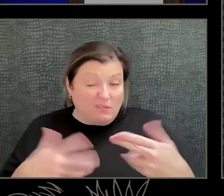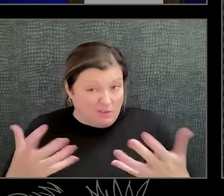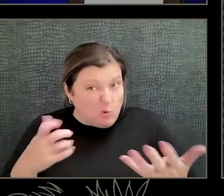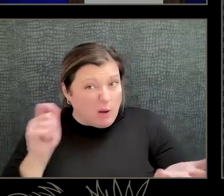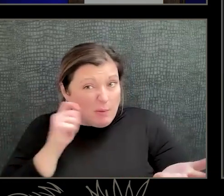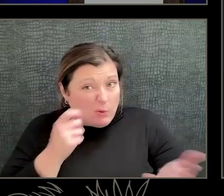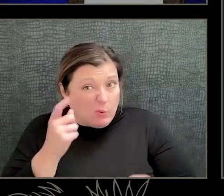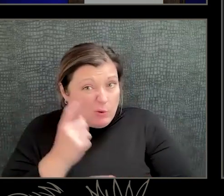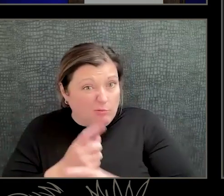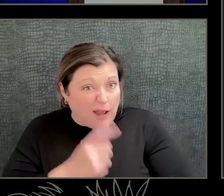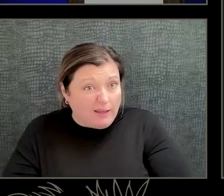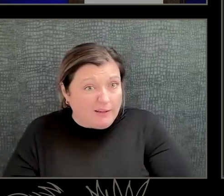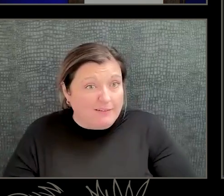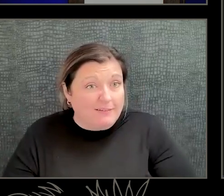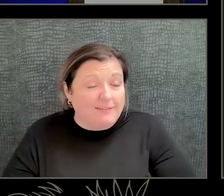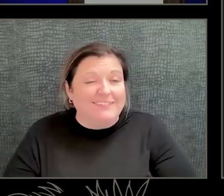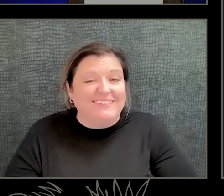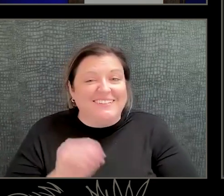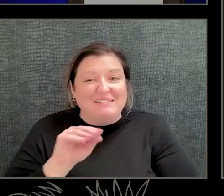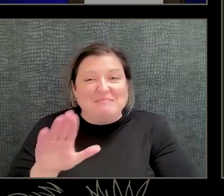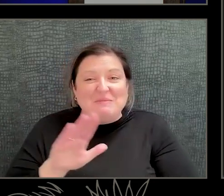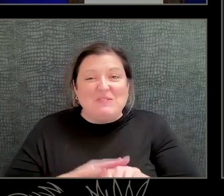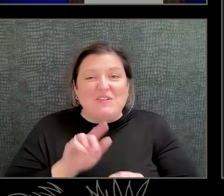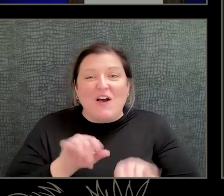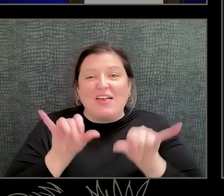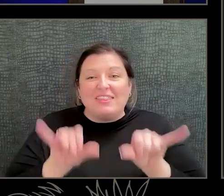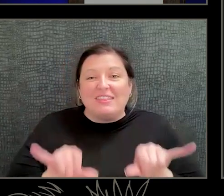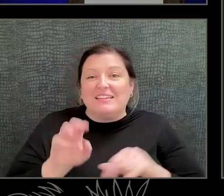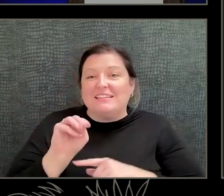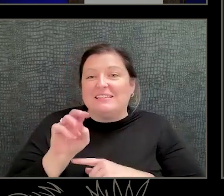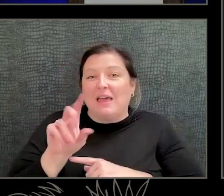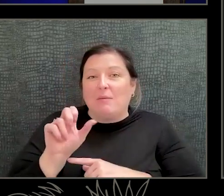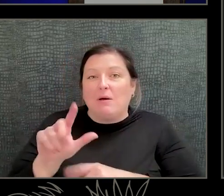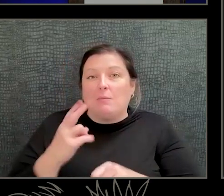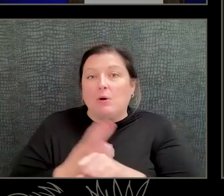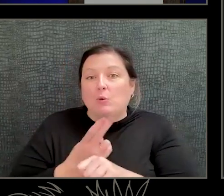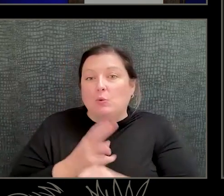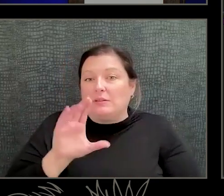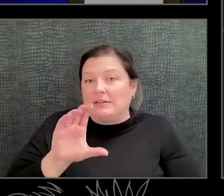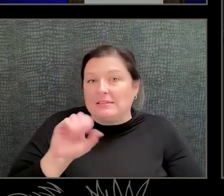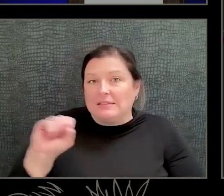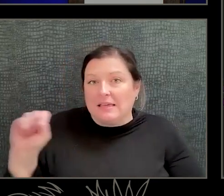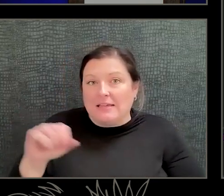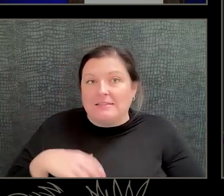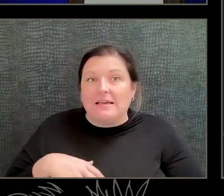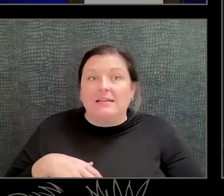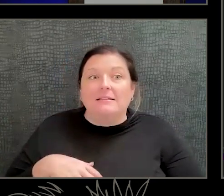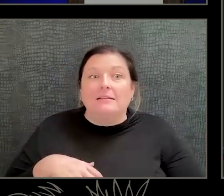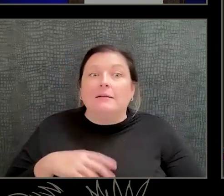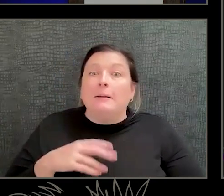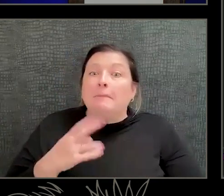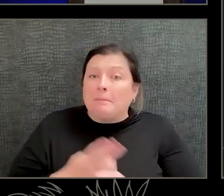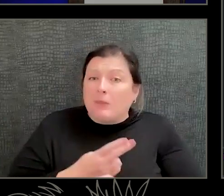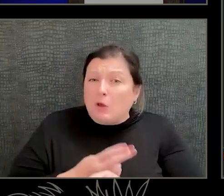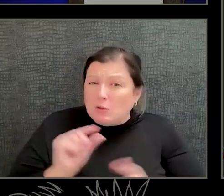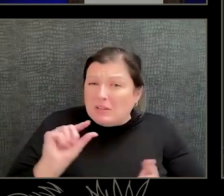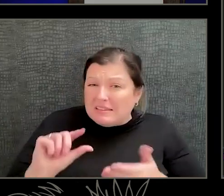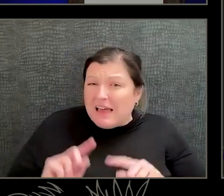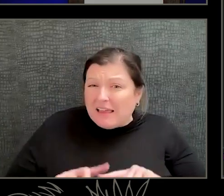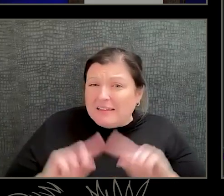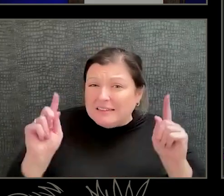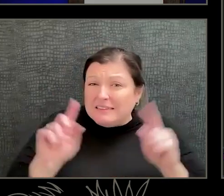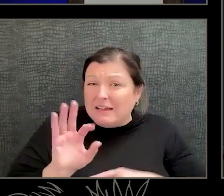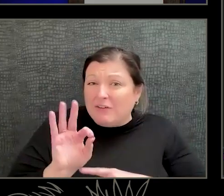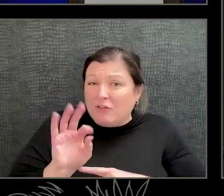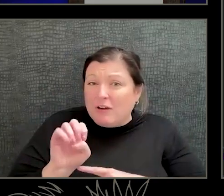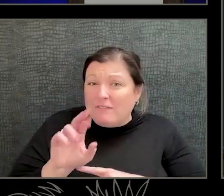move on. This is the same modal, but using CSS. So with the CSS one, it uses a slightly different